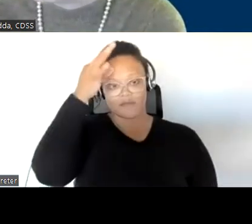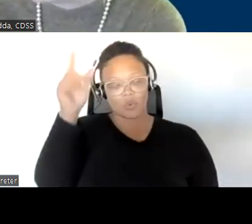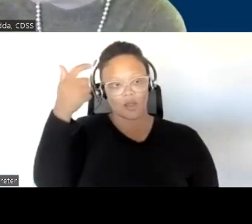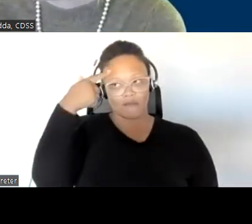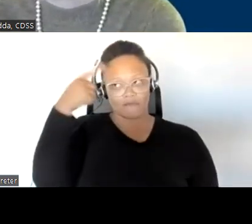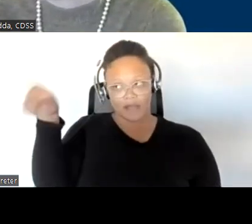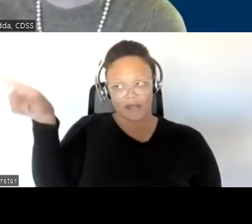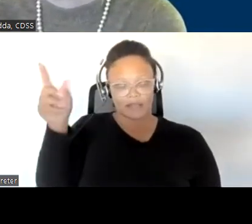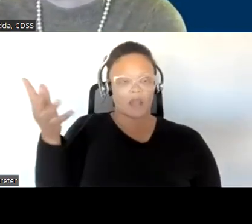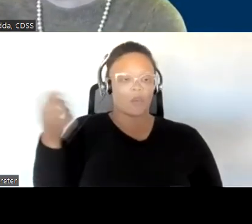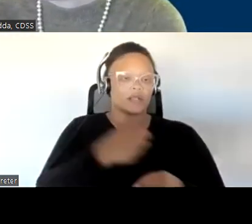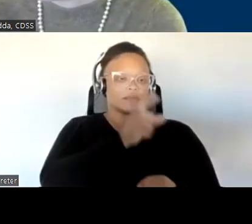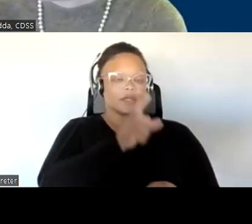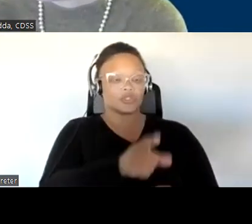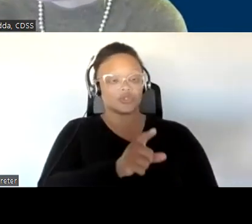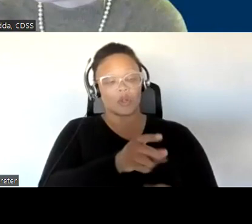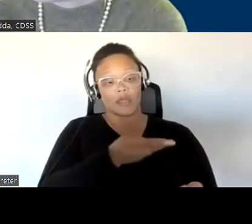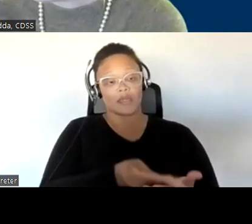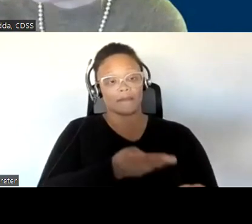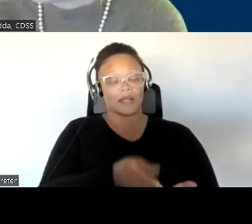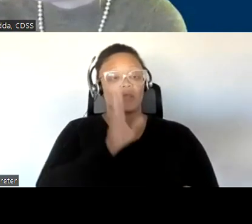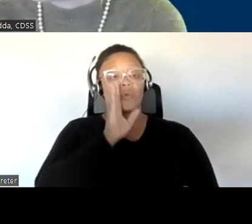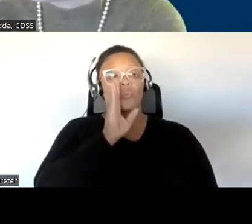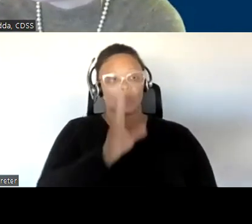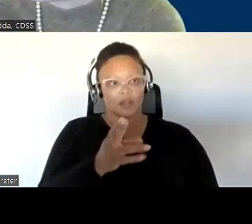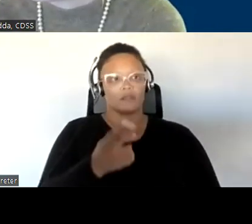that this funding was being used to provide